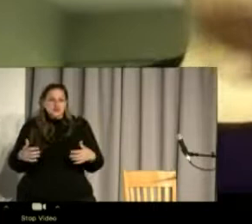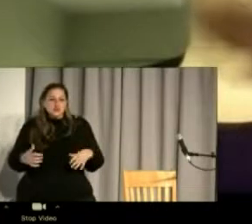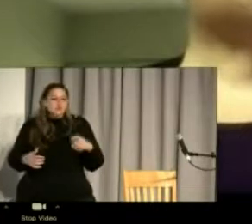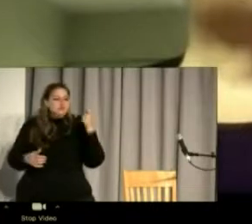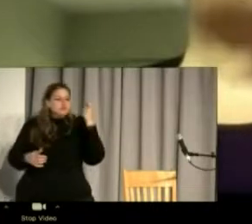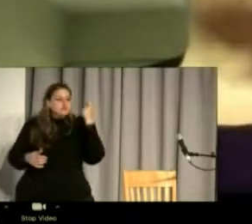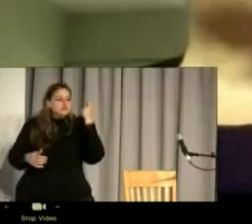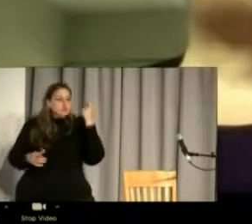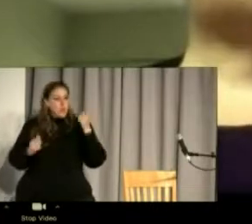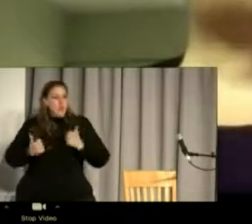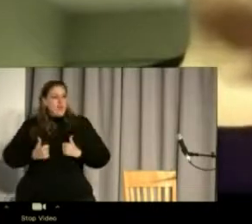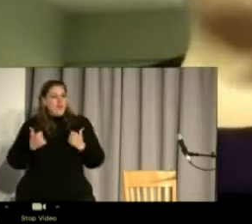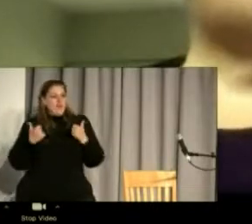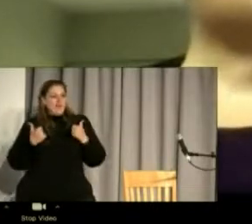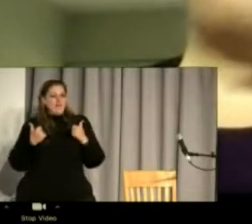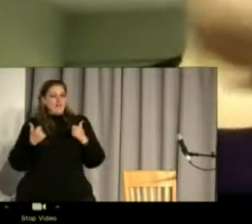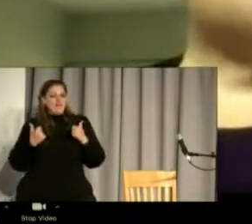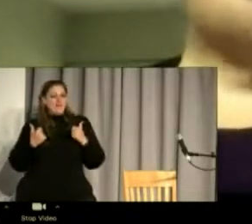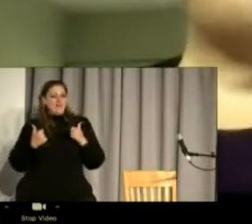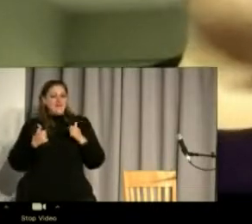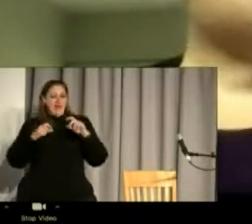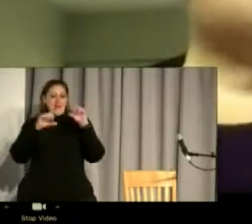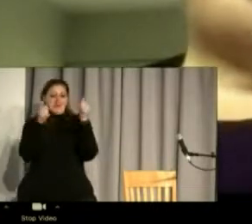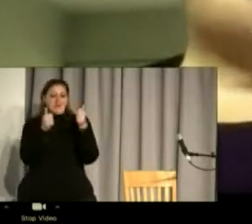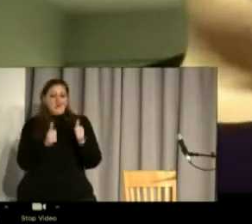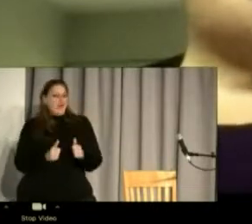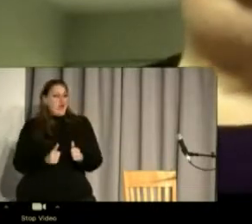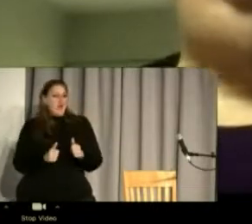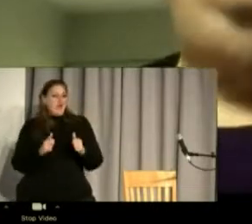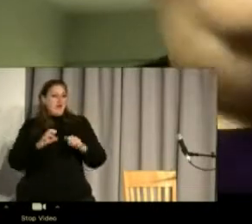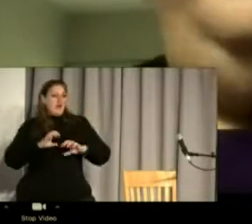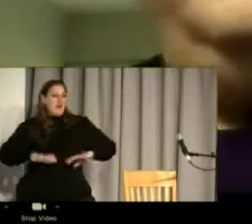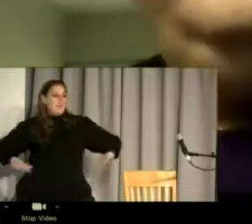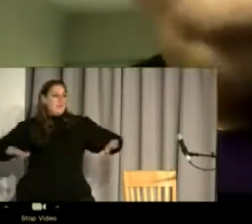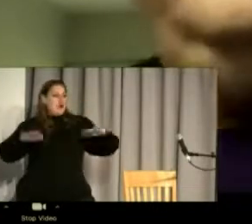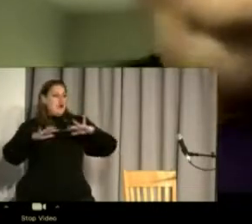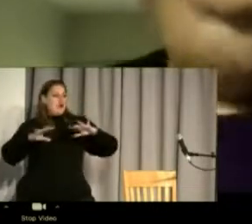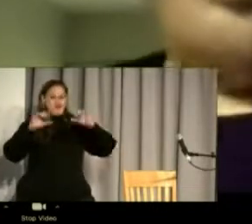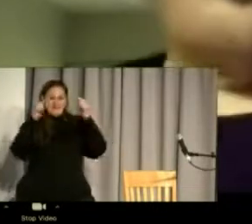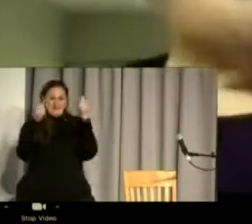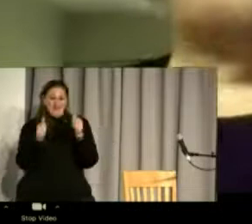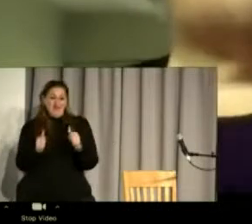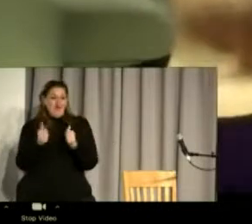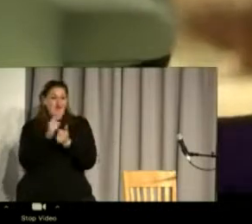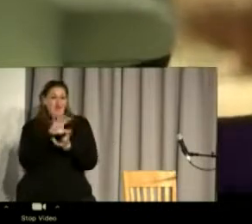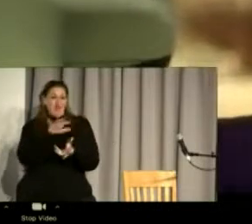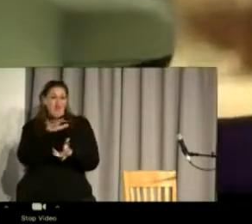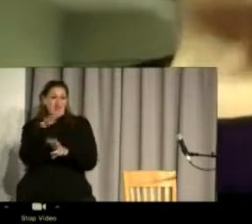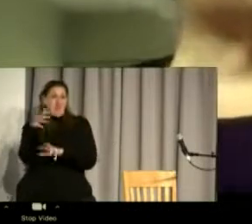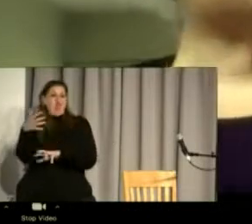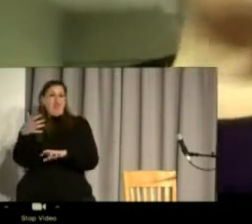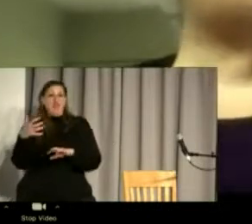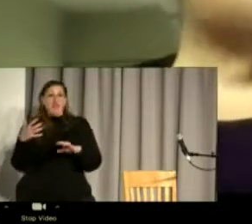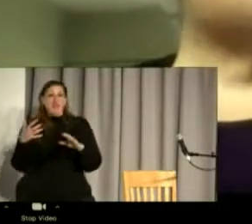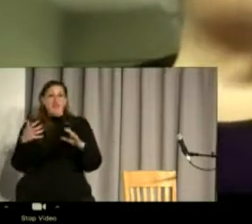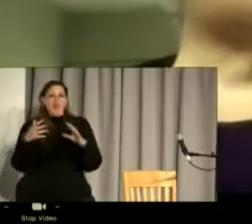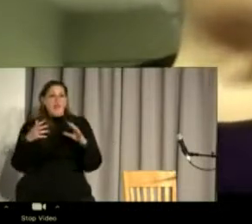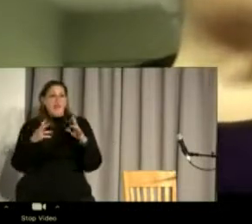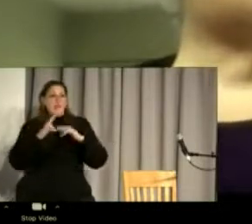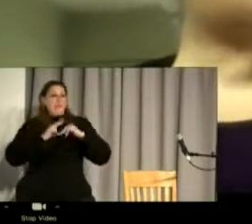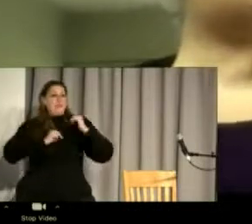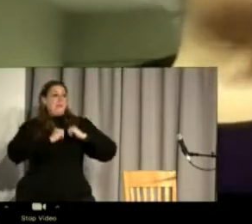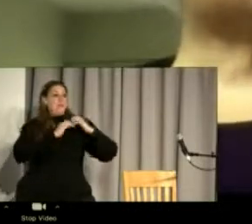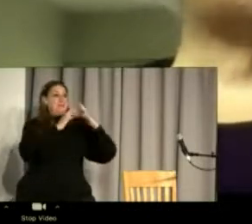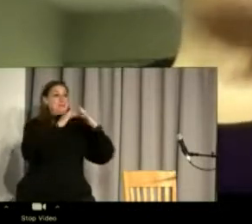understand that we live in a declining empire and all that entails, and that the building of this